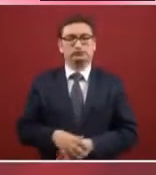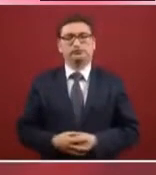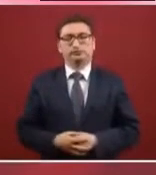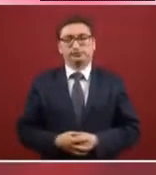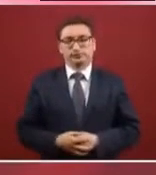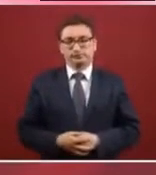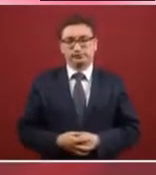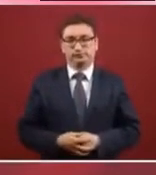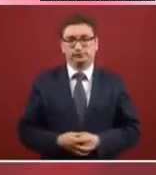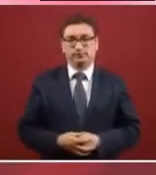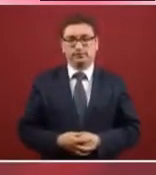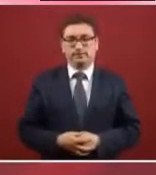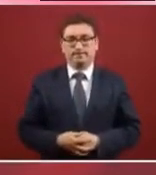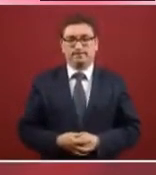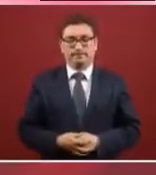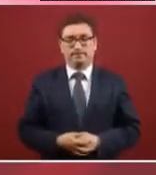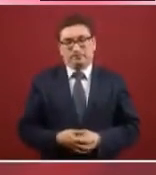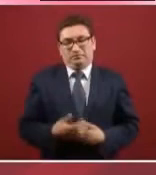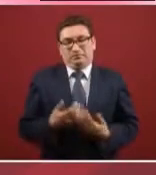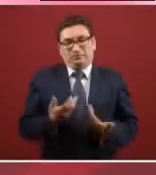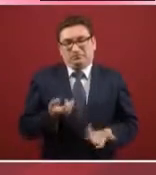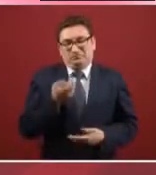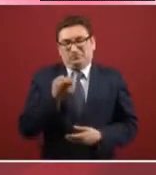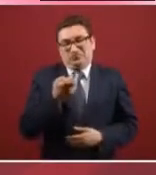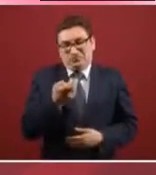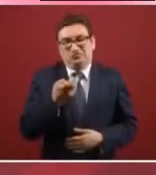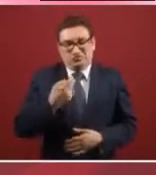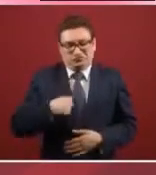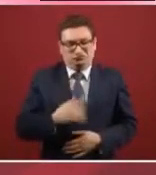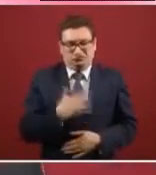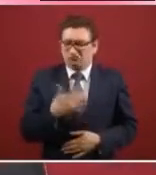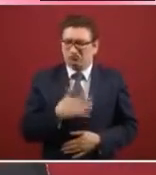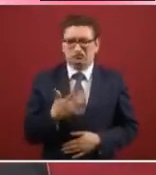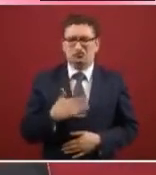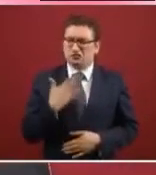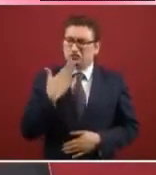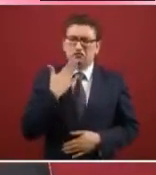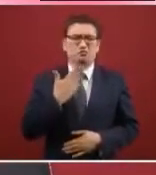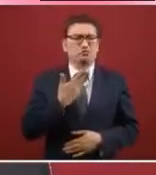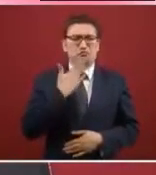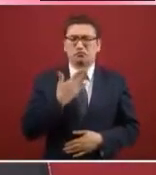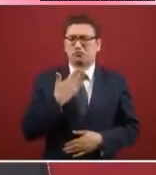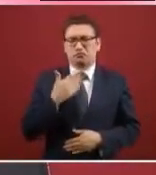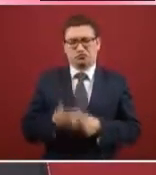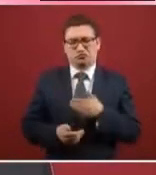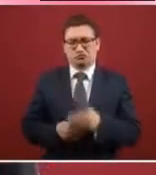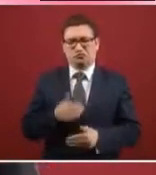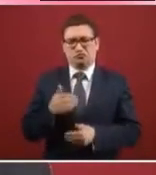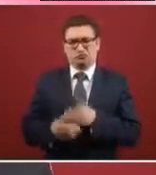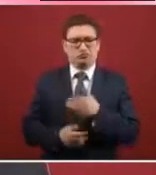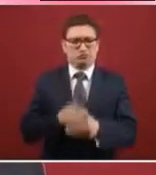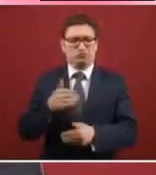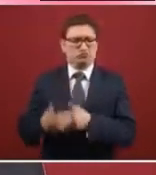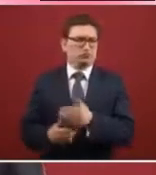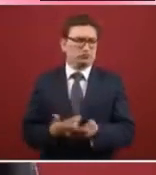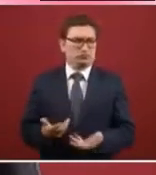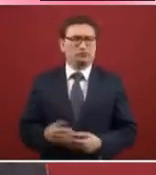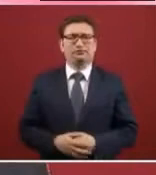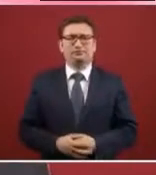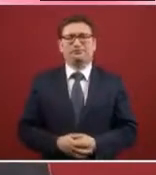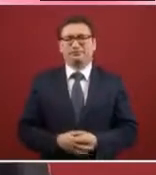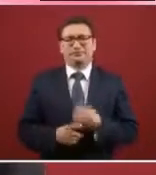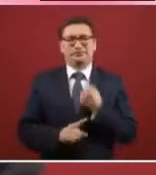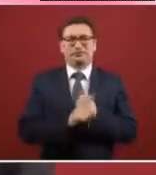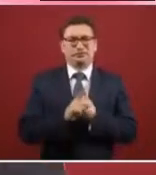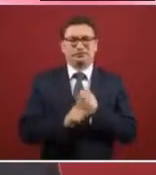eso yo siento que vamos muy That's bien. Why I feel like we're doing fine. No ha habido mayor